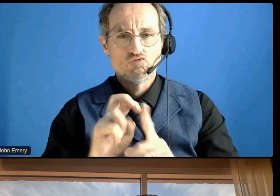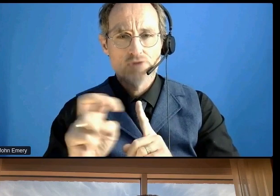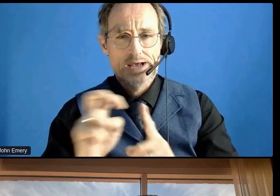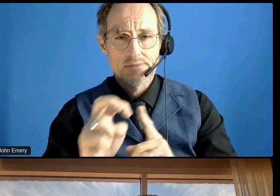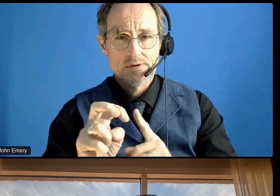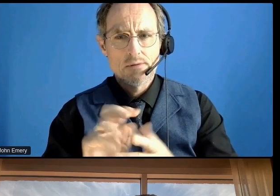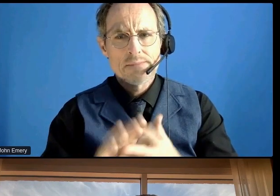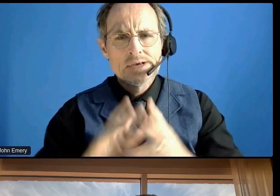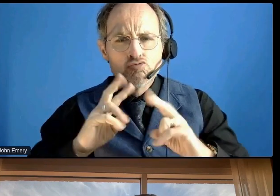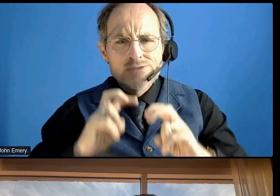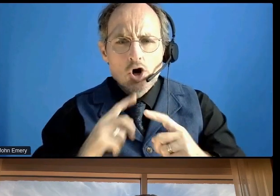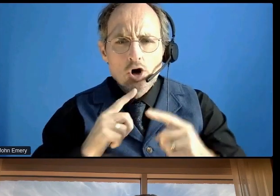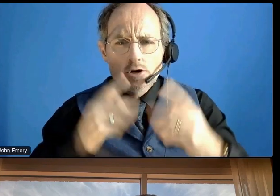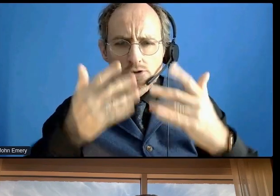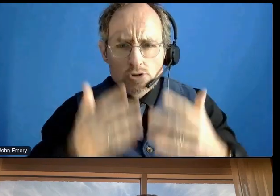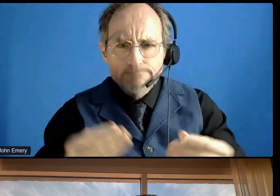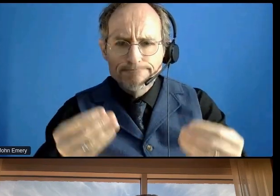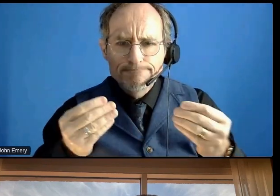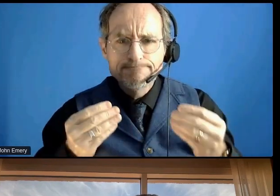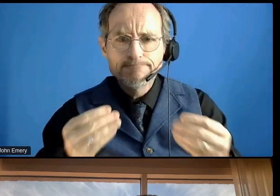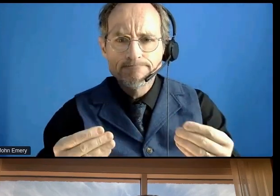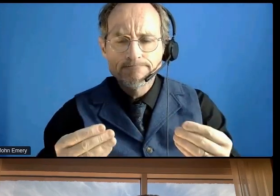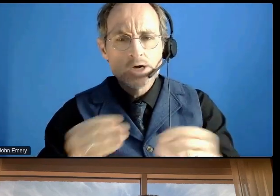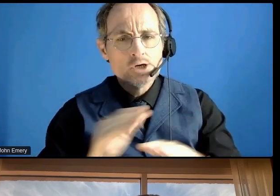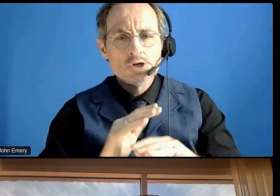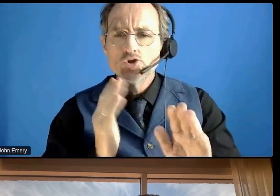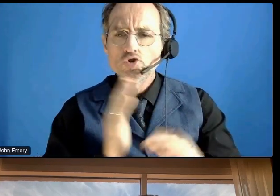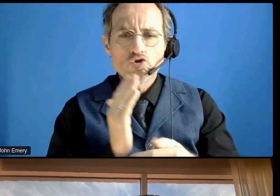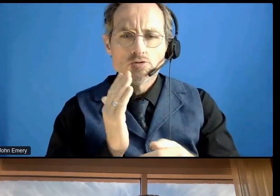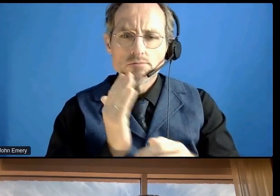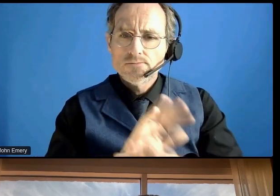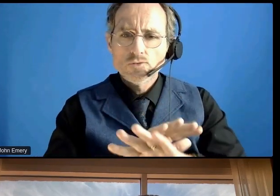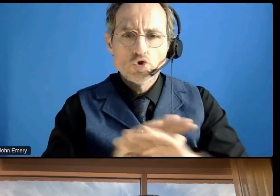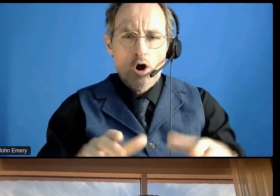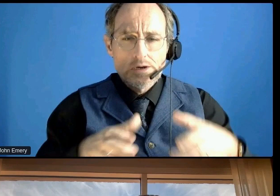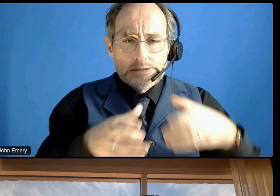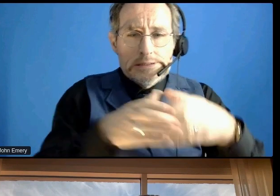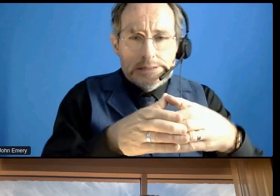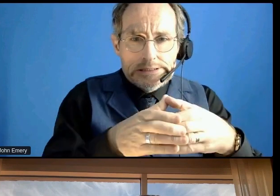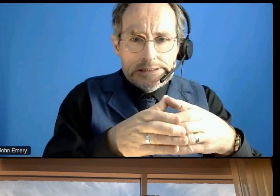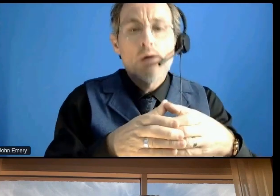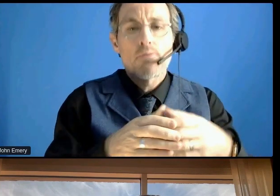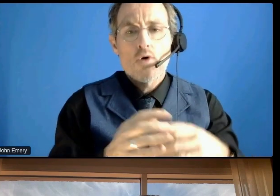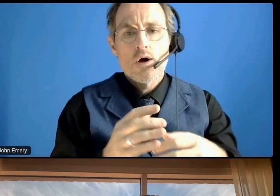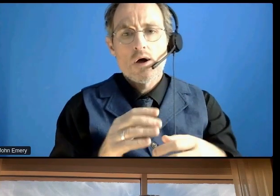market. Officially, around 1 in 5 of the UK population meet the government's